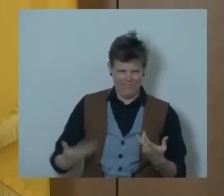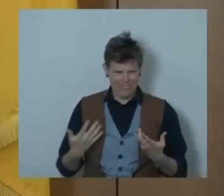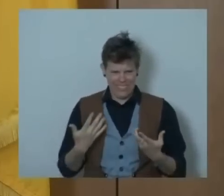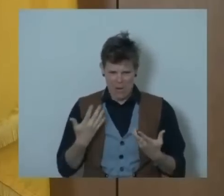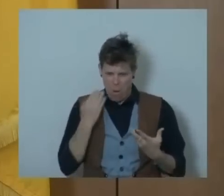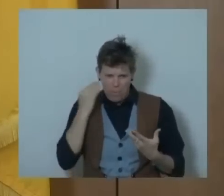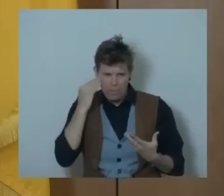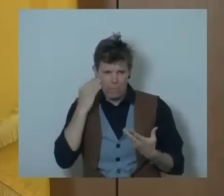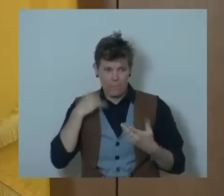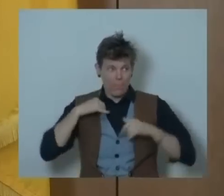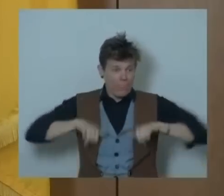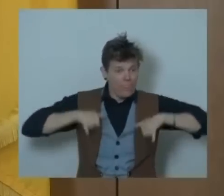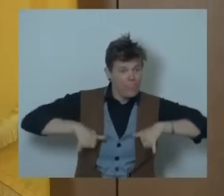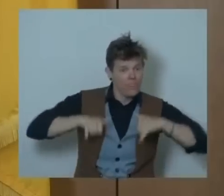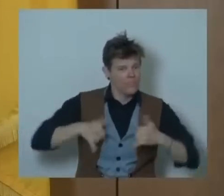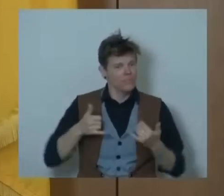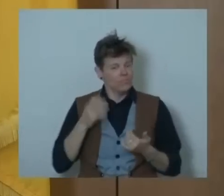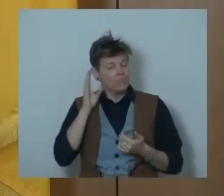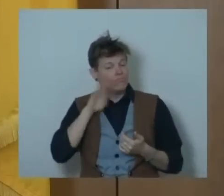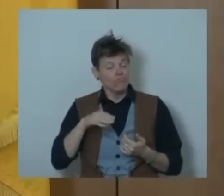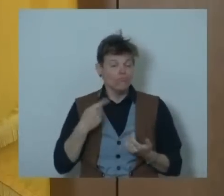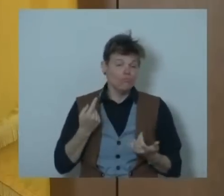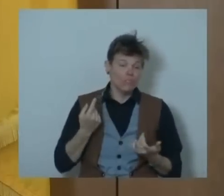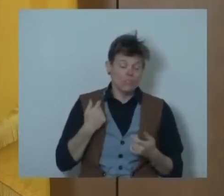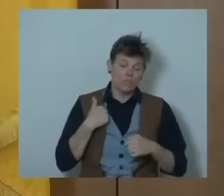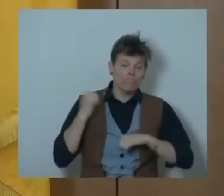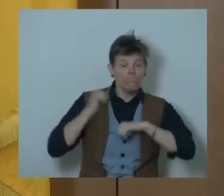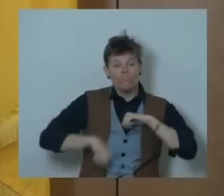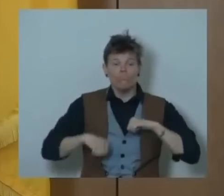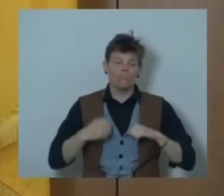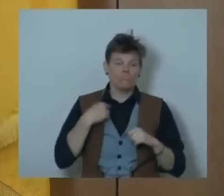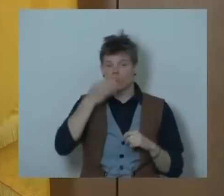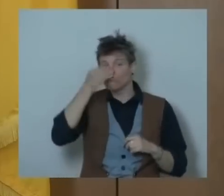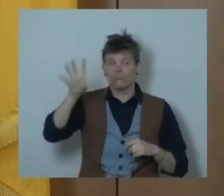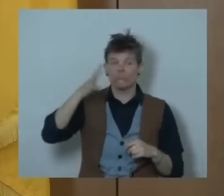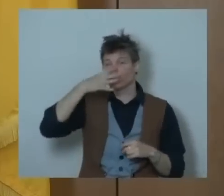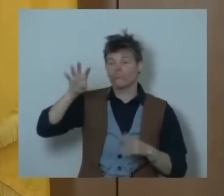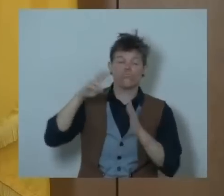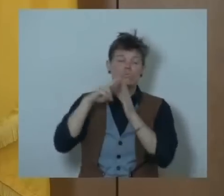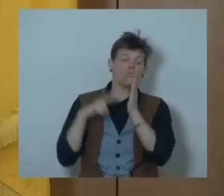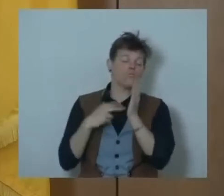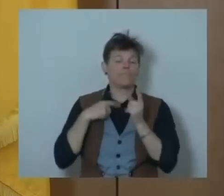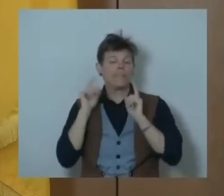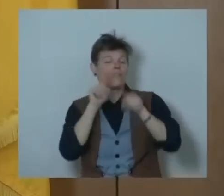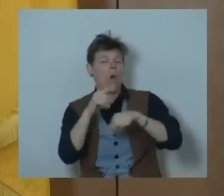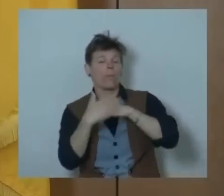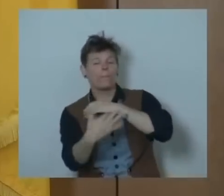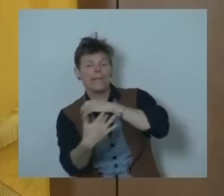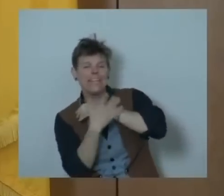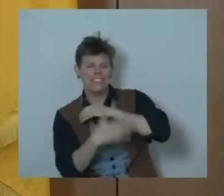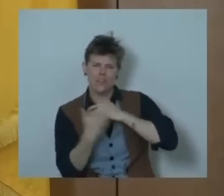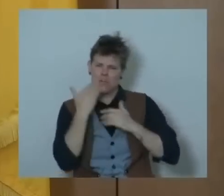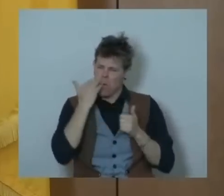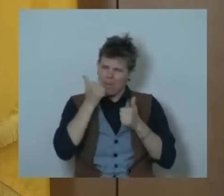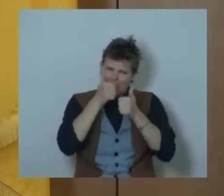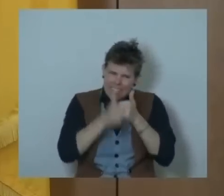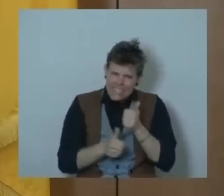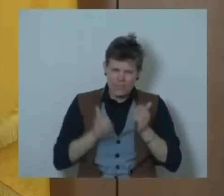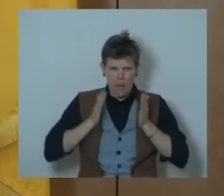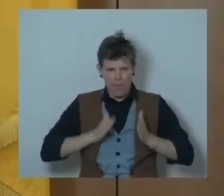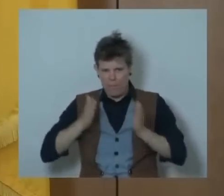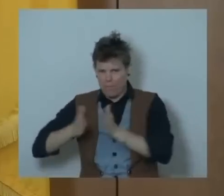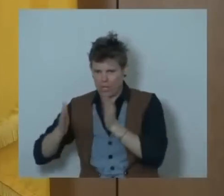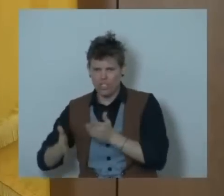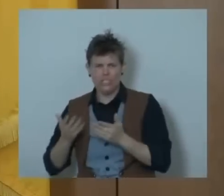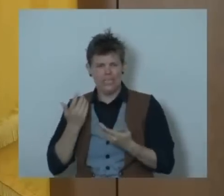going to the beach. There is not a single human who can't empathize with that reaction. I certainly do. Look, I want